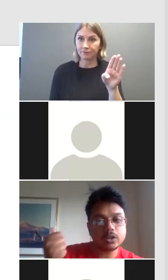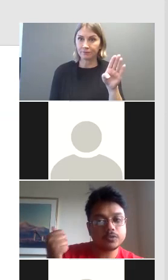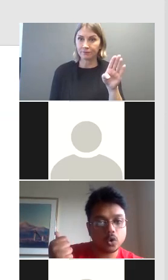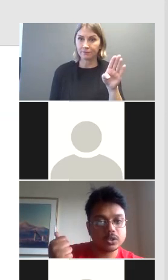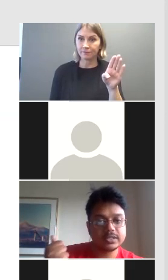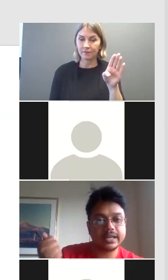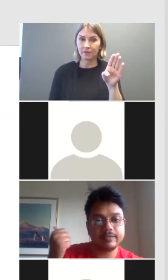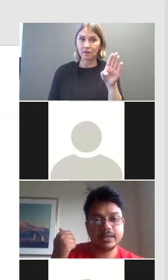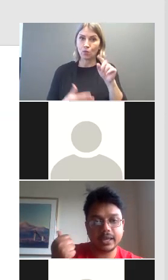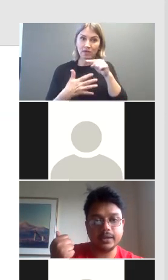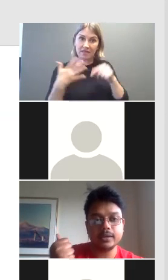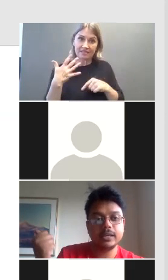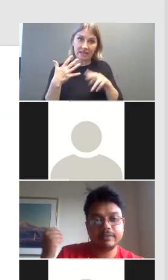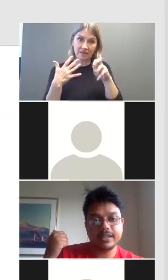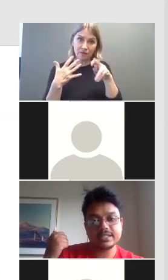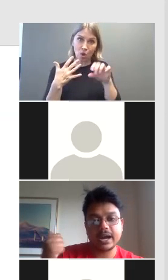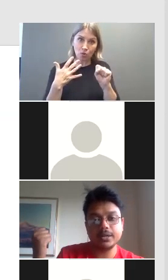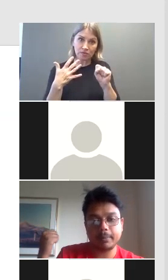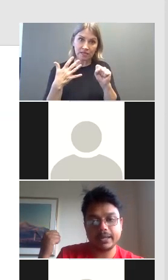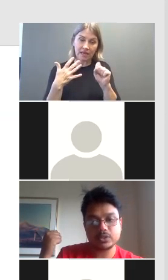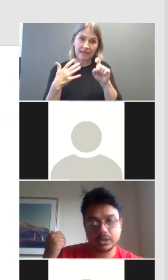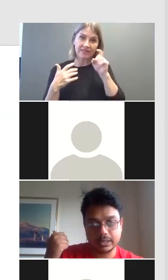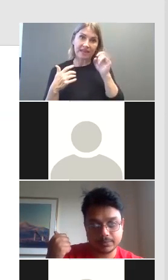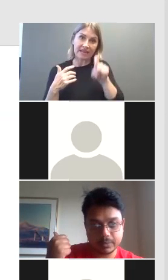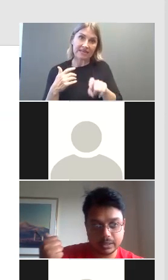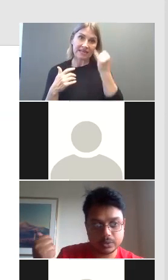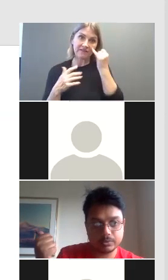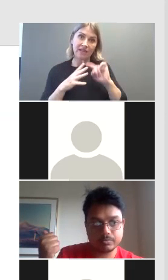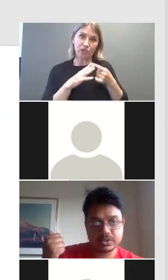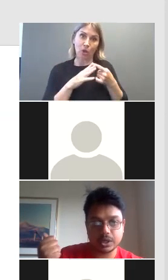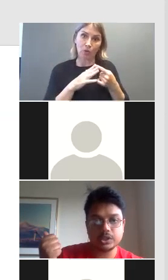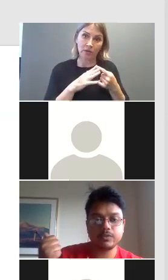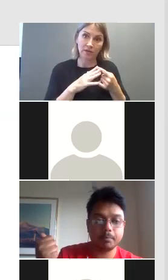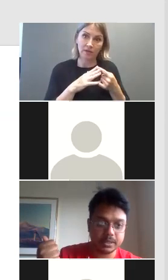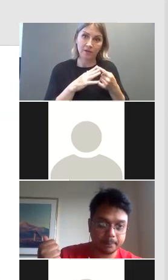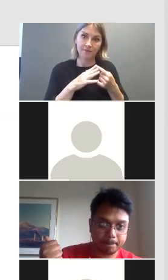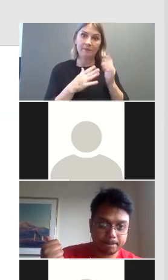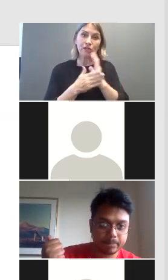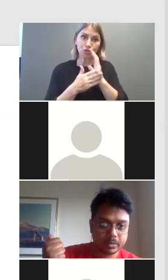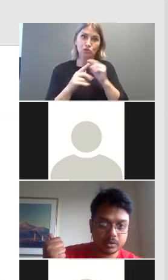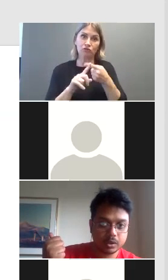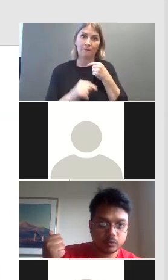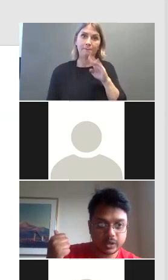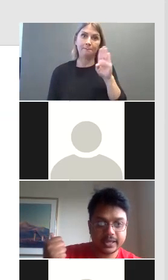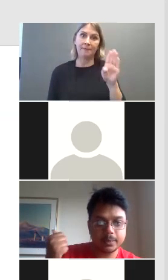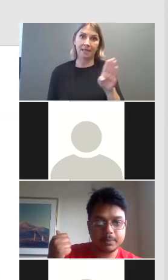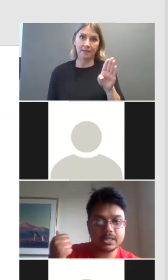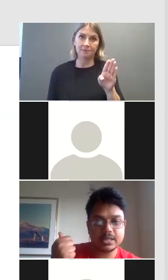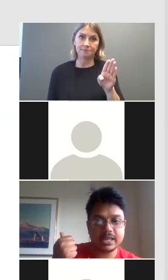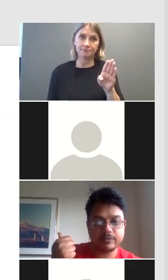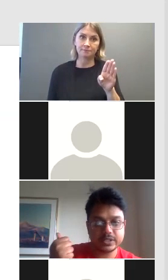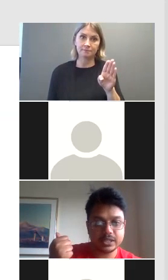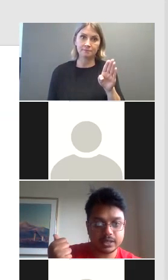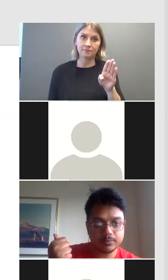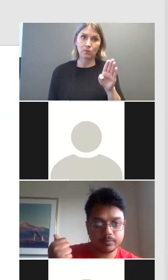What are the set of nodes that I will get if I start my search from B? Would I get